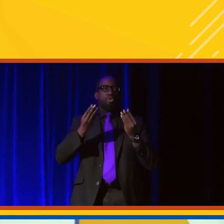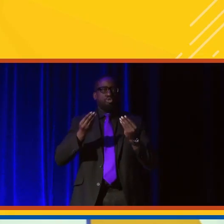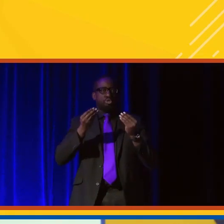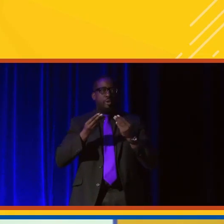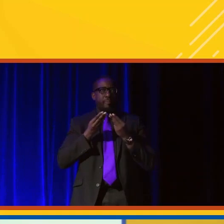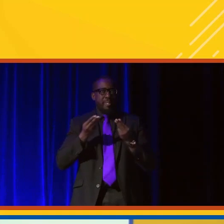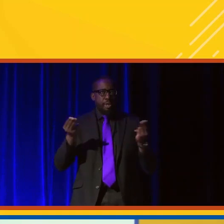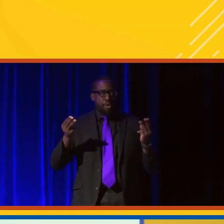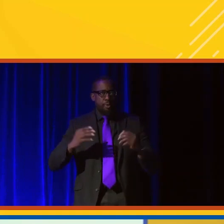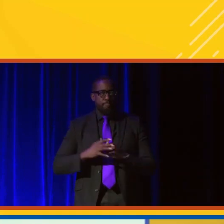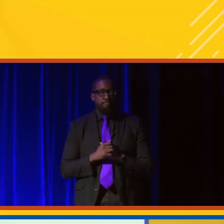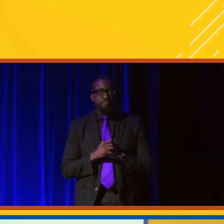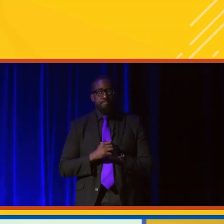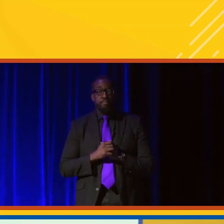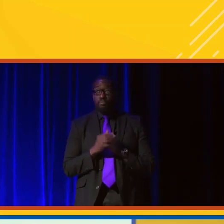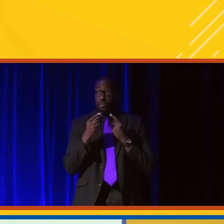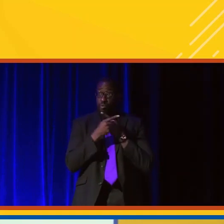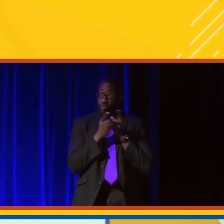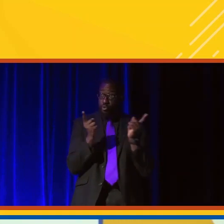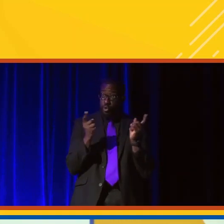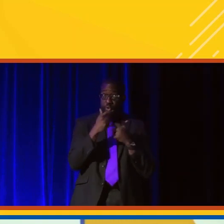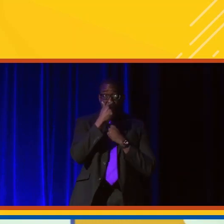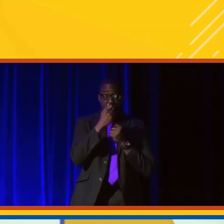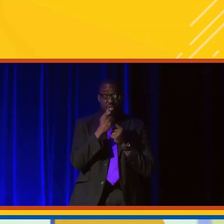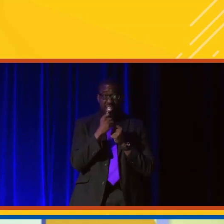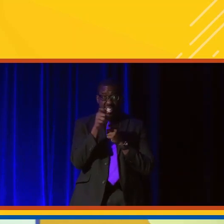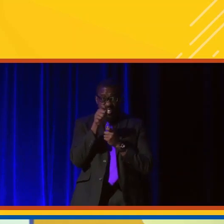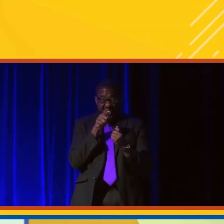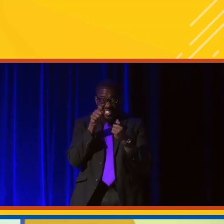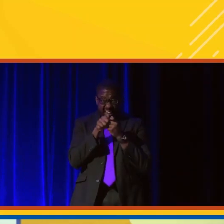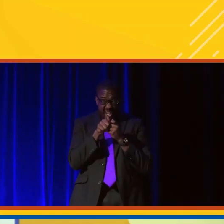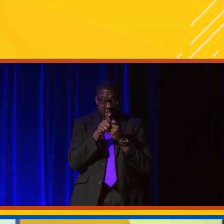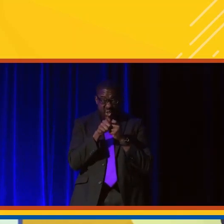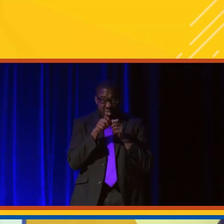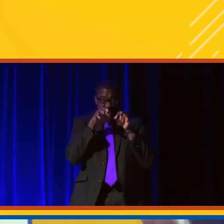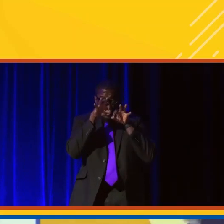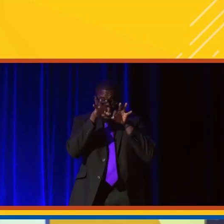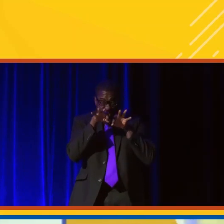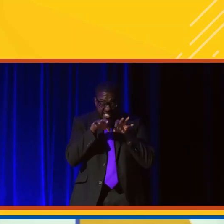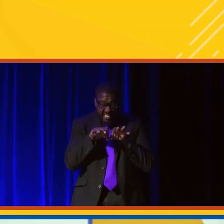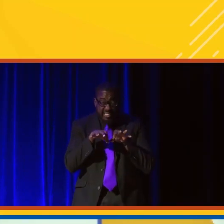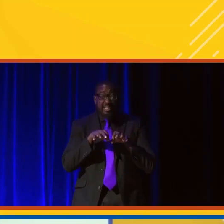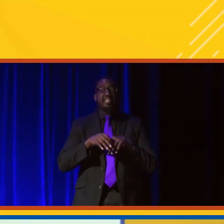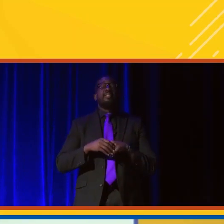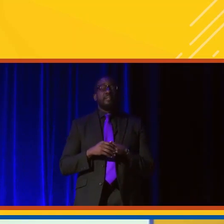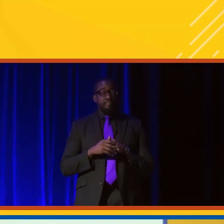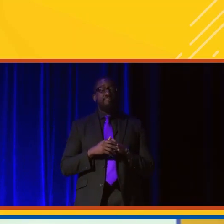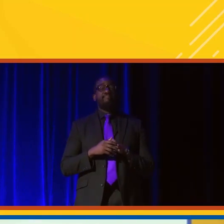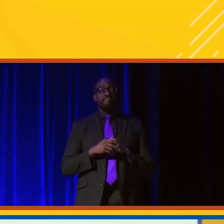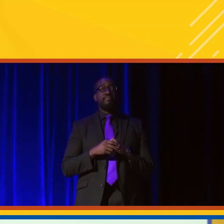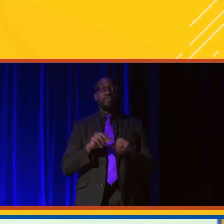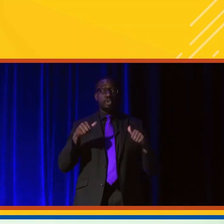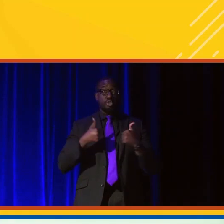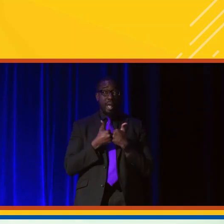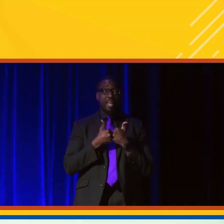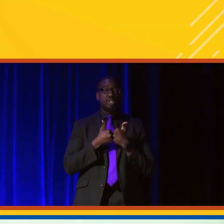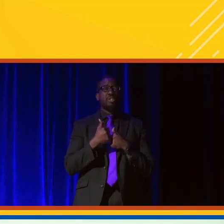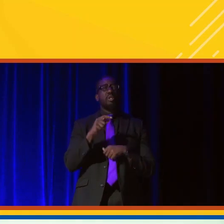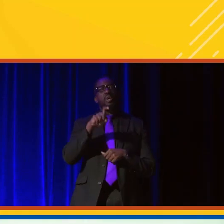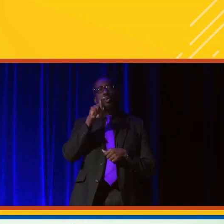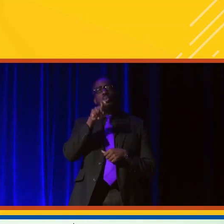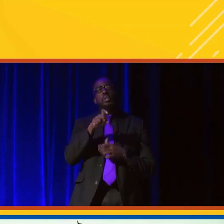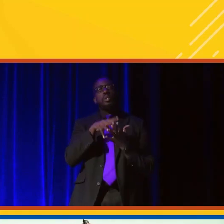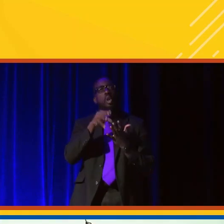For those of you interested in a little bit of the technical details, just a smidge, the fundamental challenge here is we need to learn how